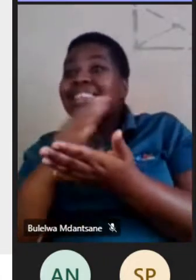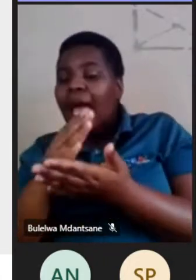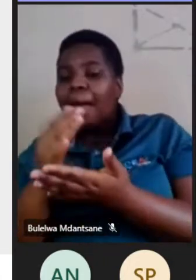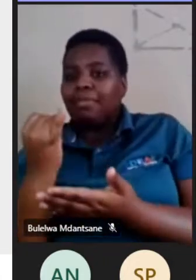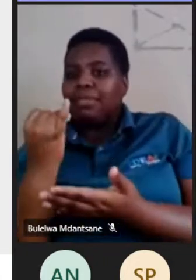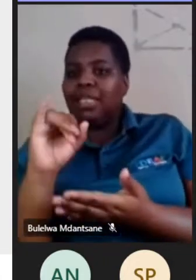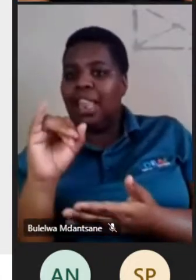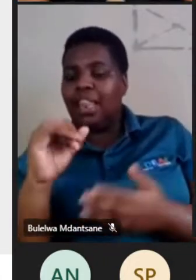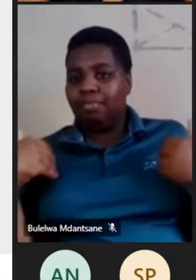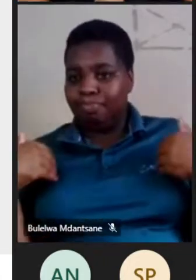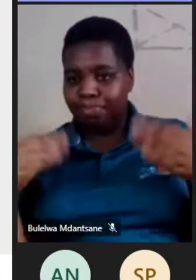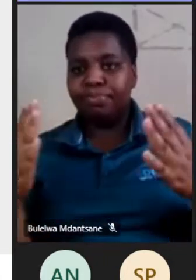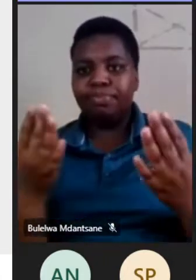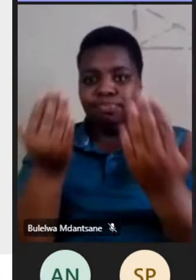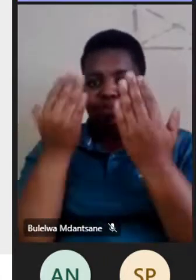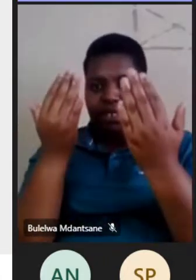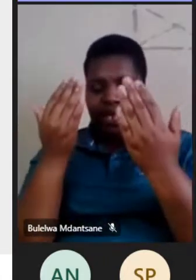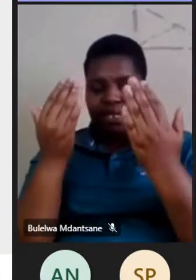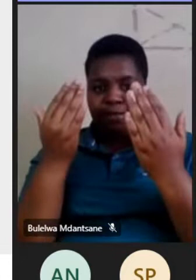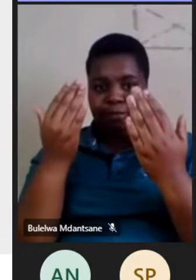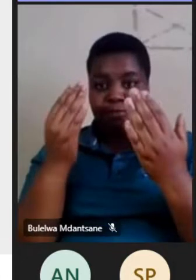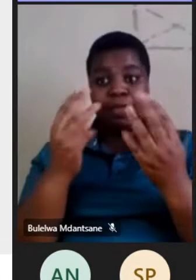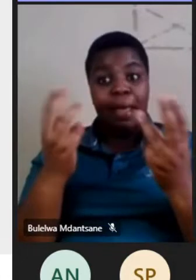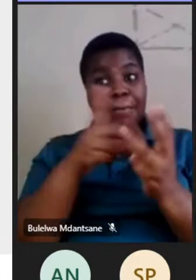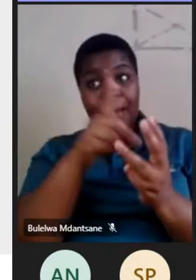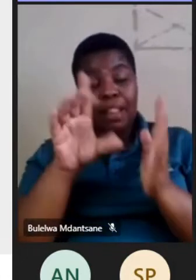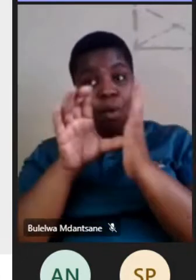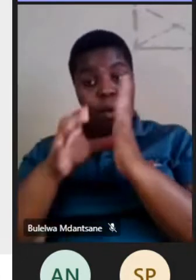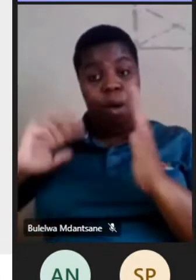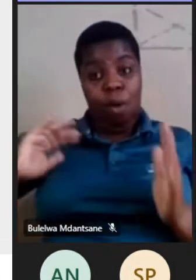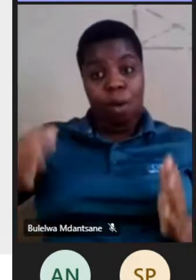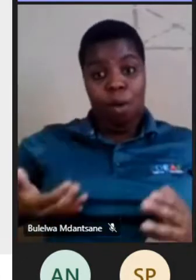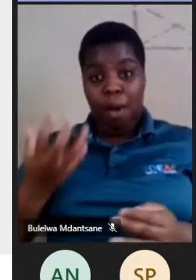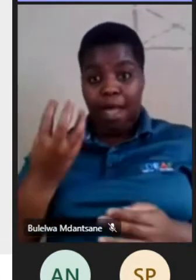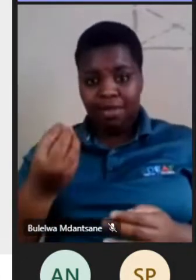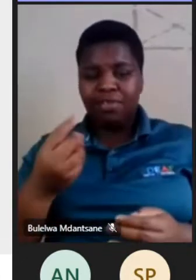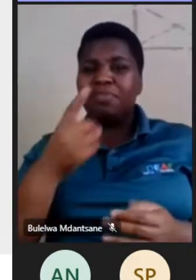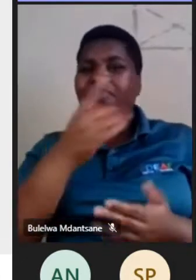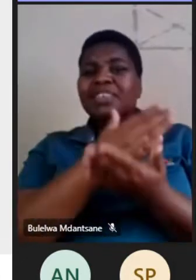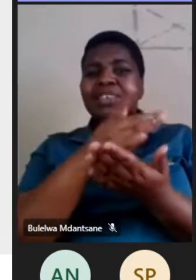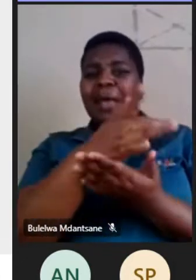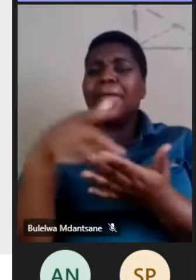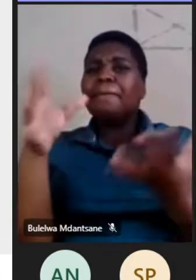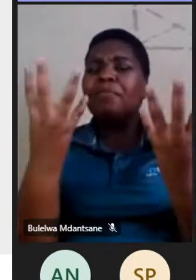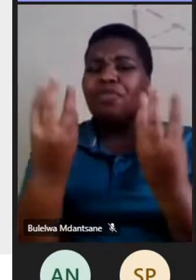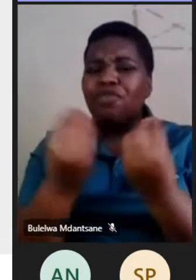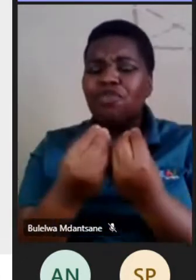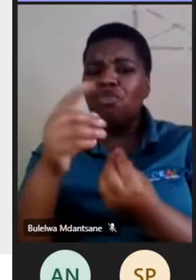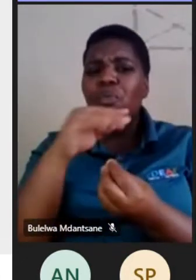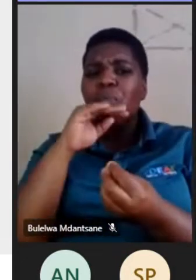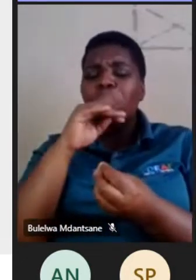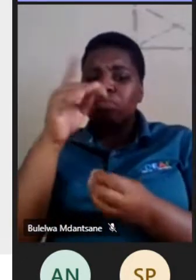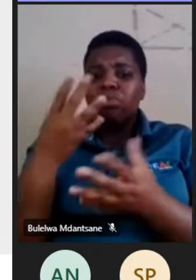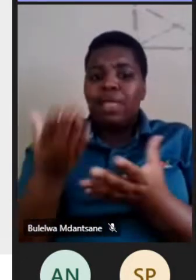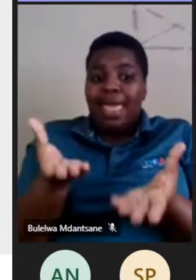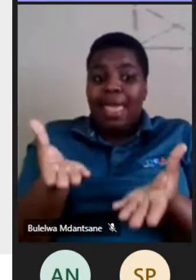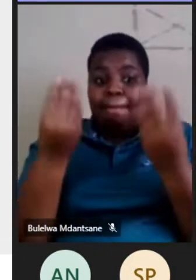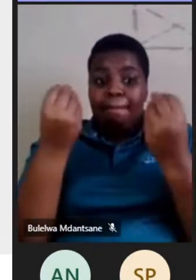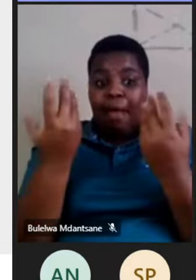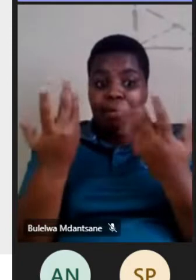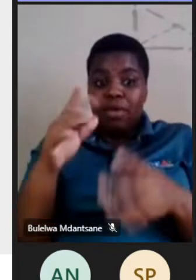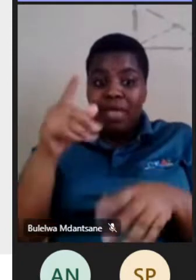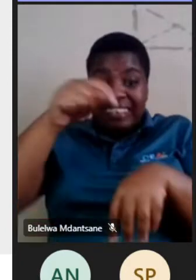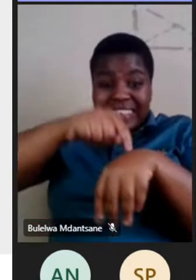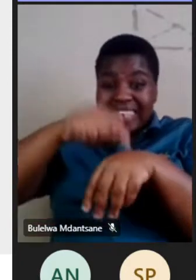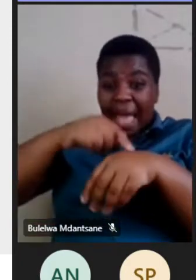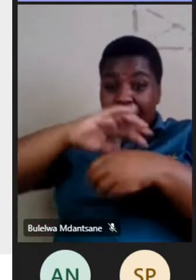studying. Women with disabilities, few of them had an intimate partner at the time of interview 1.